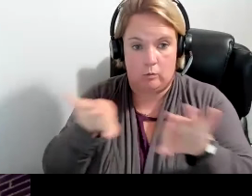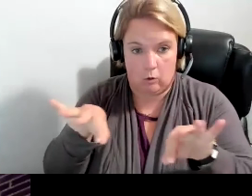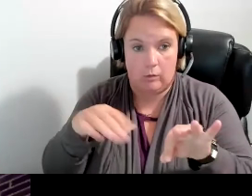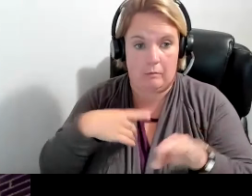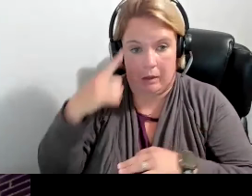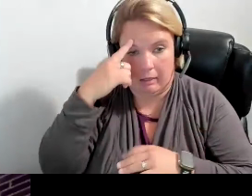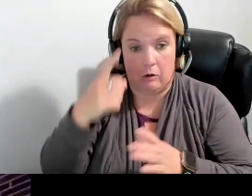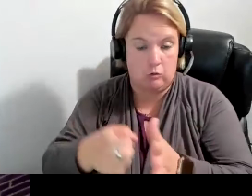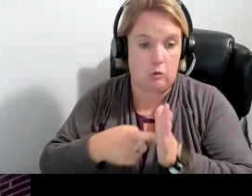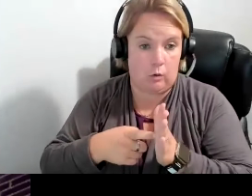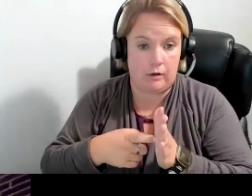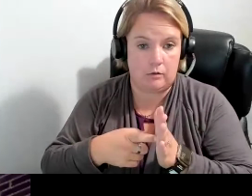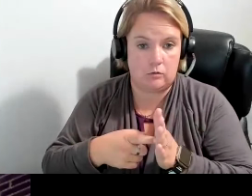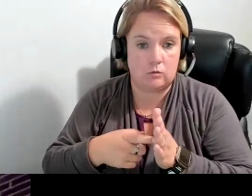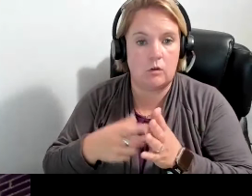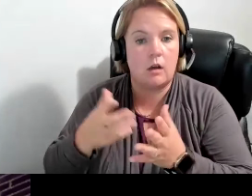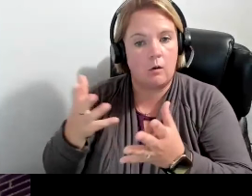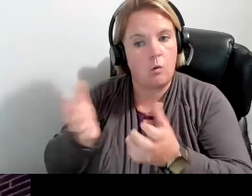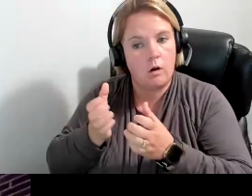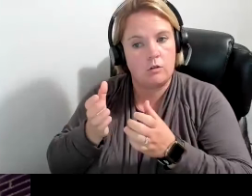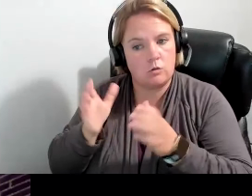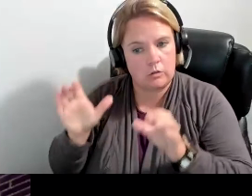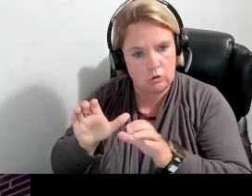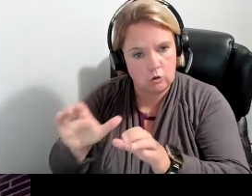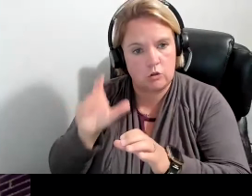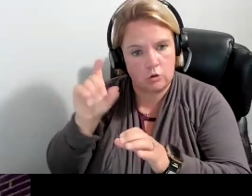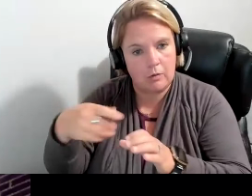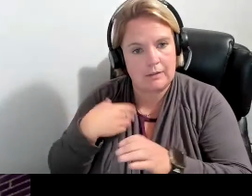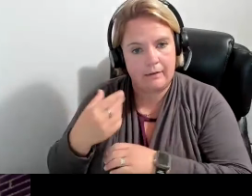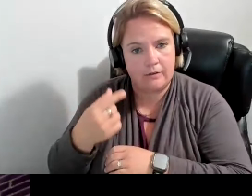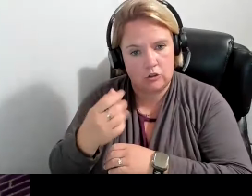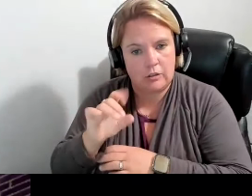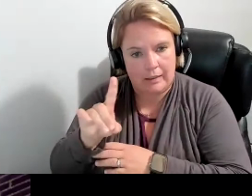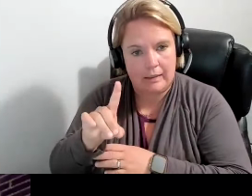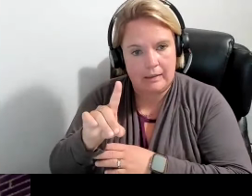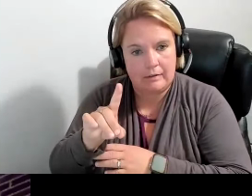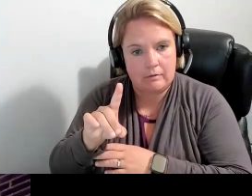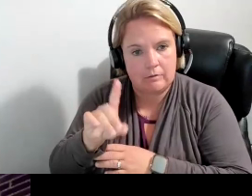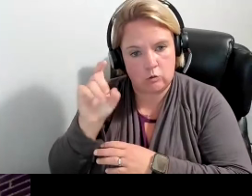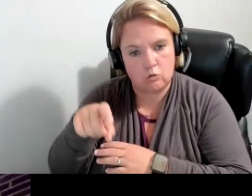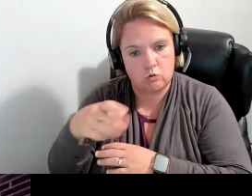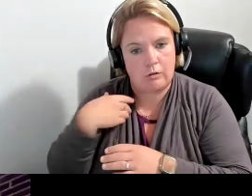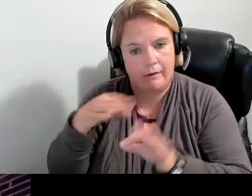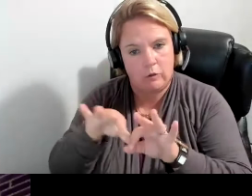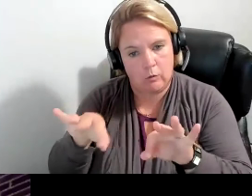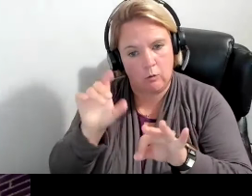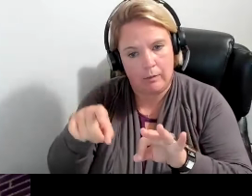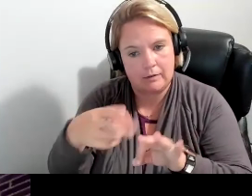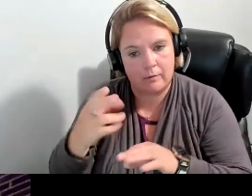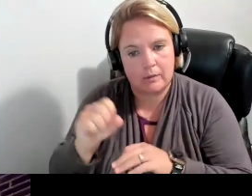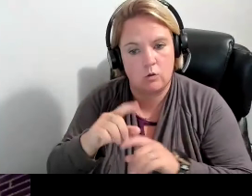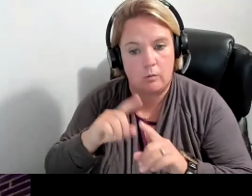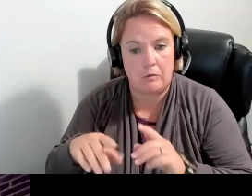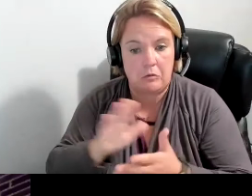requirement. You wanna encourage them though to continue to get it, like I said, or Yeah. GED as well as go to the community college, Yeah. but that's very true.